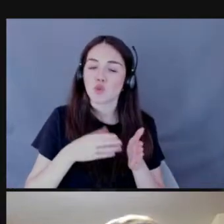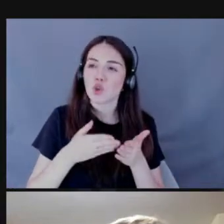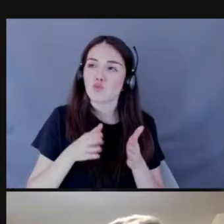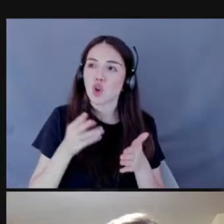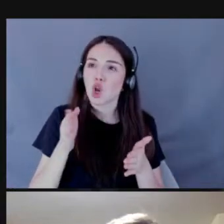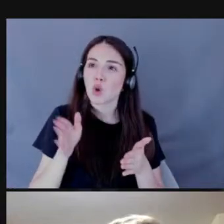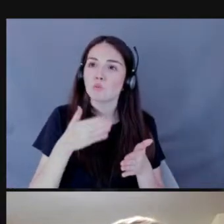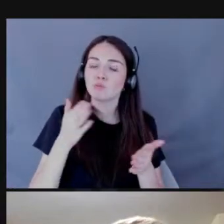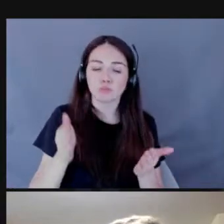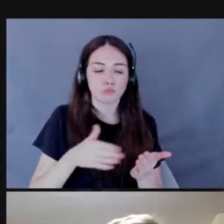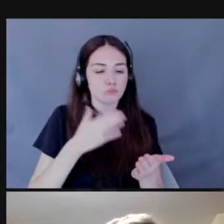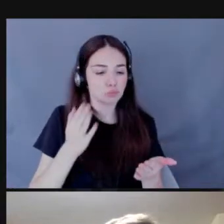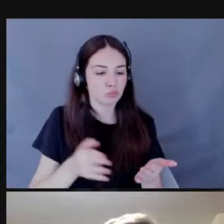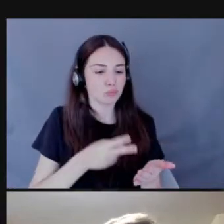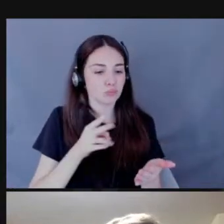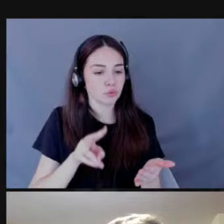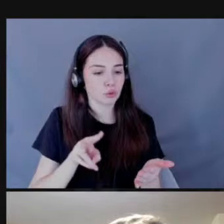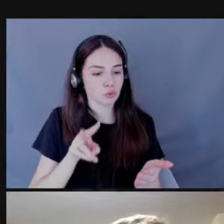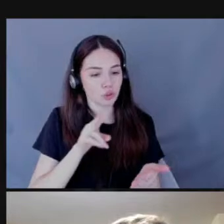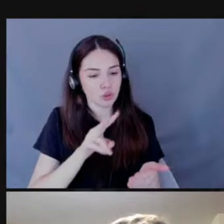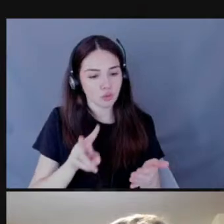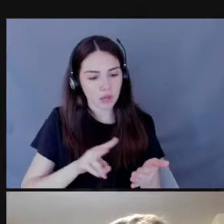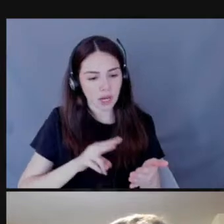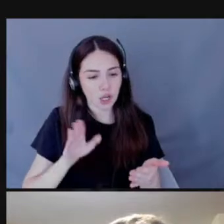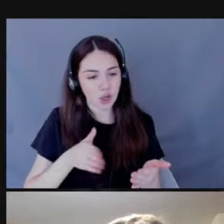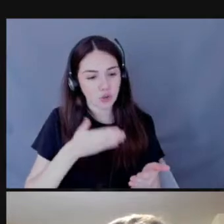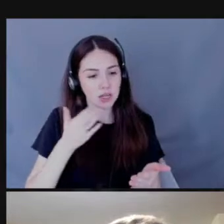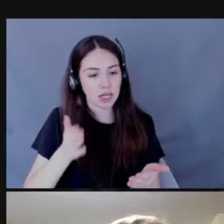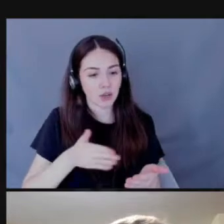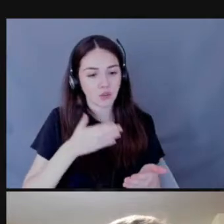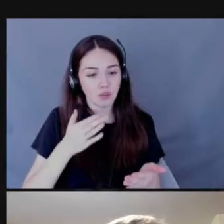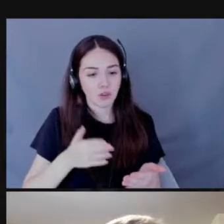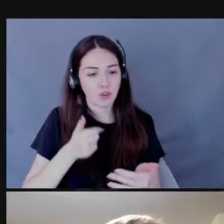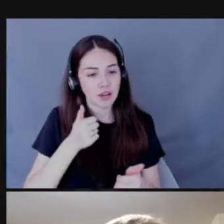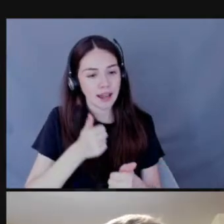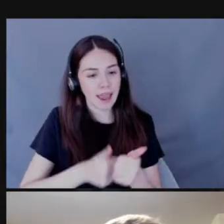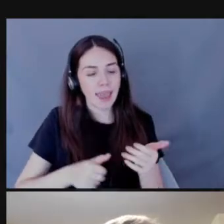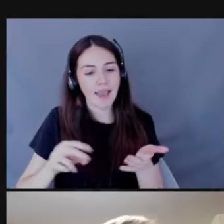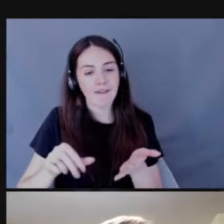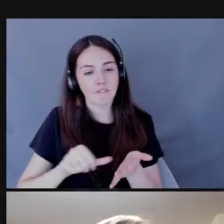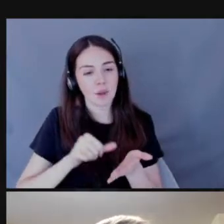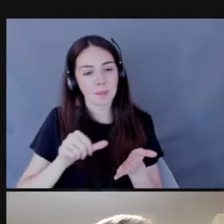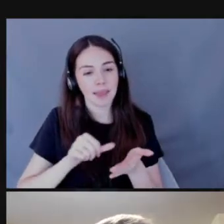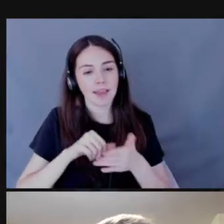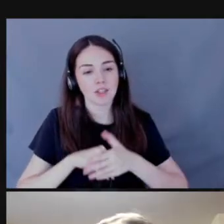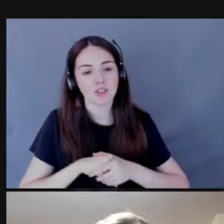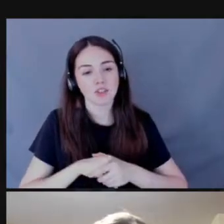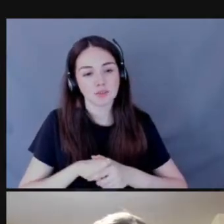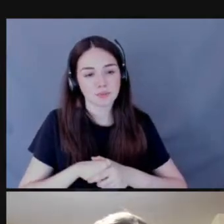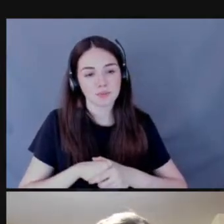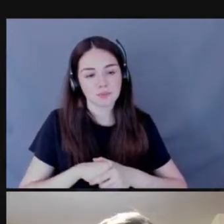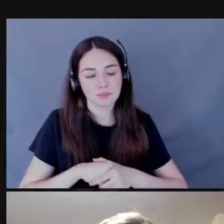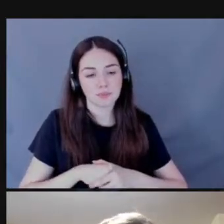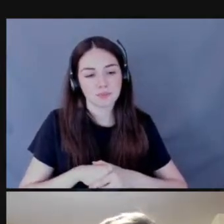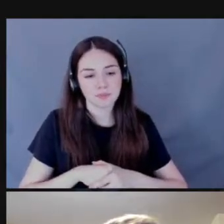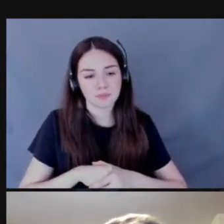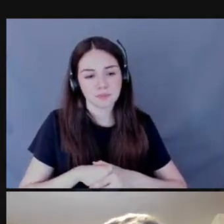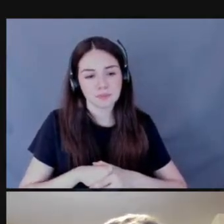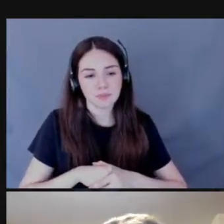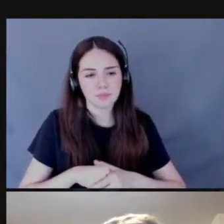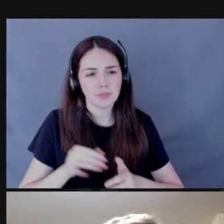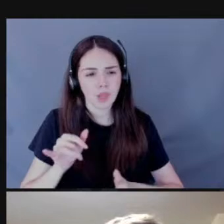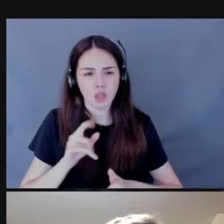every page by page through those bound volumes. And in a general sense, too, we're losing a